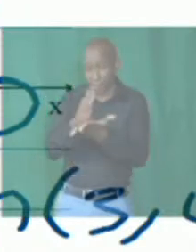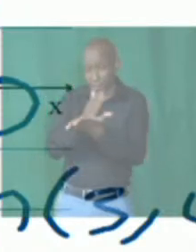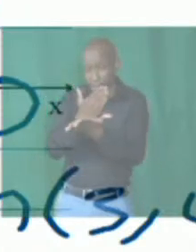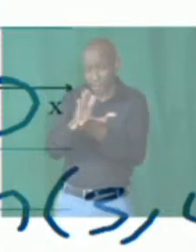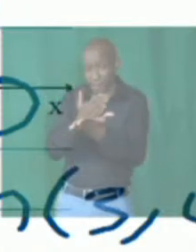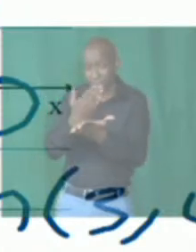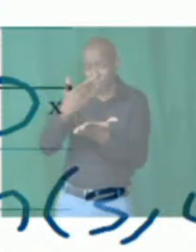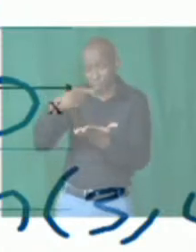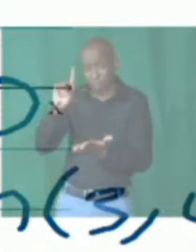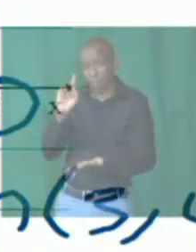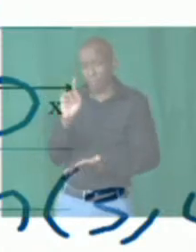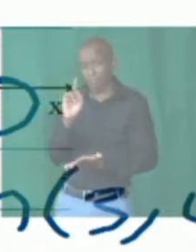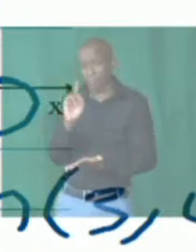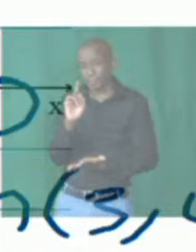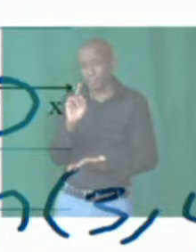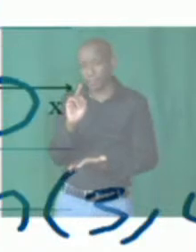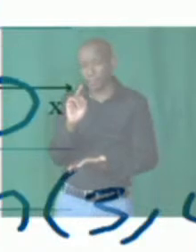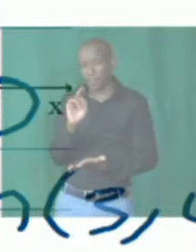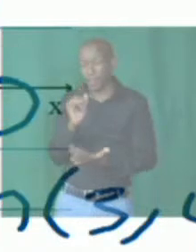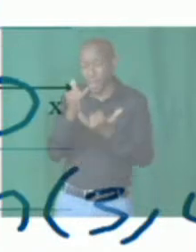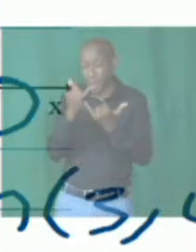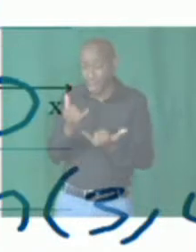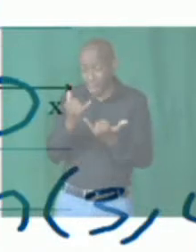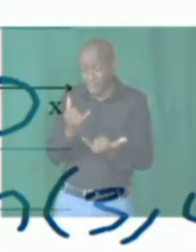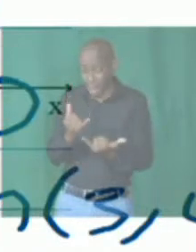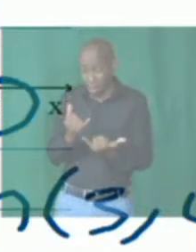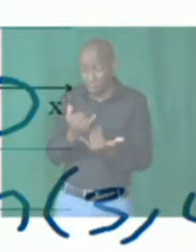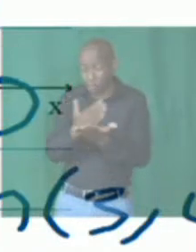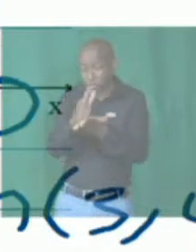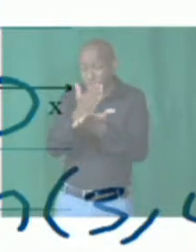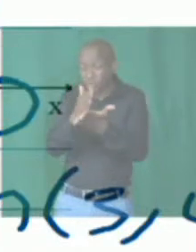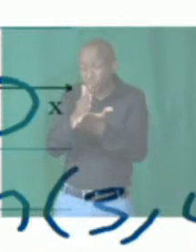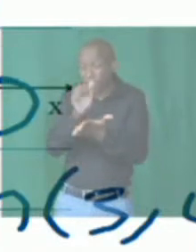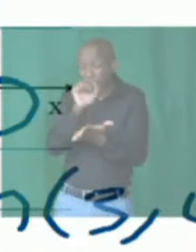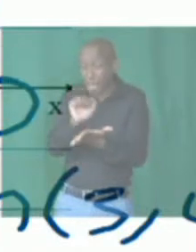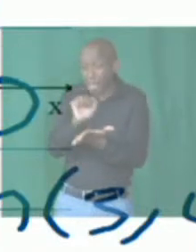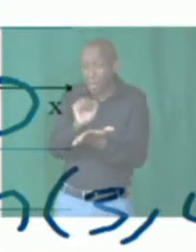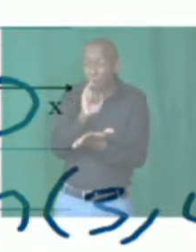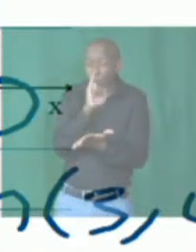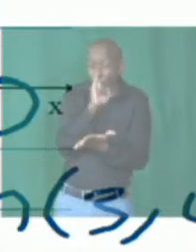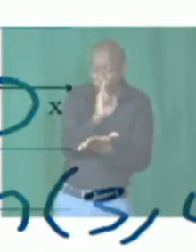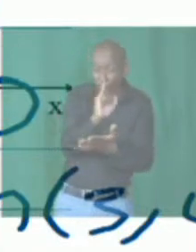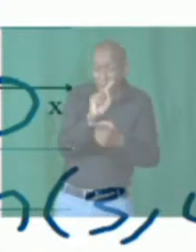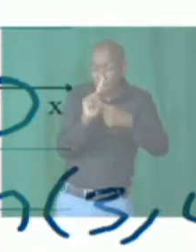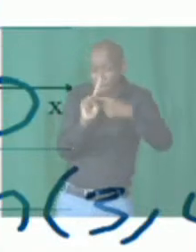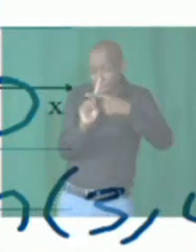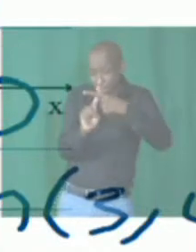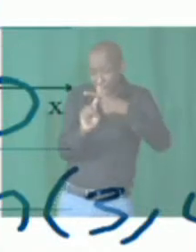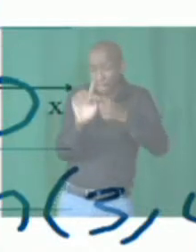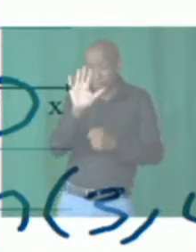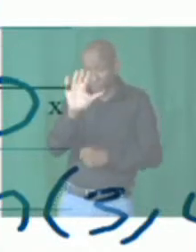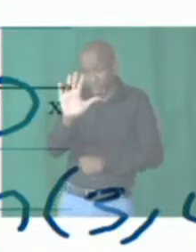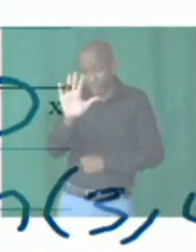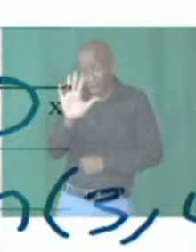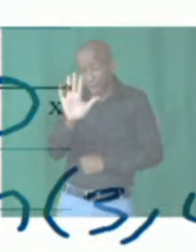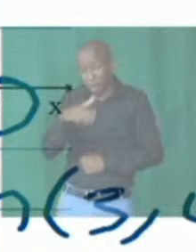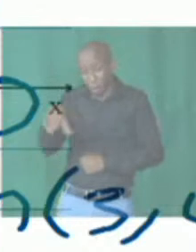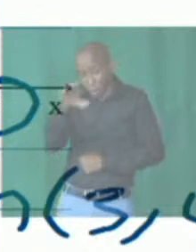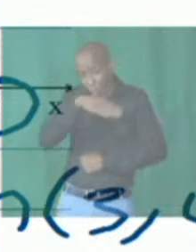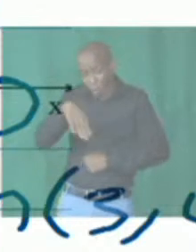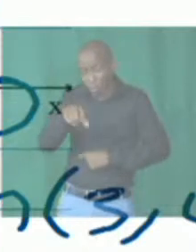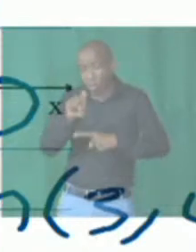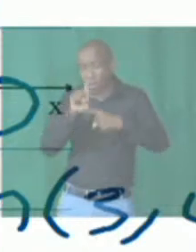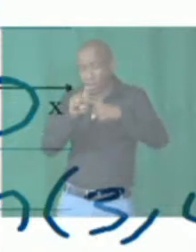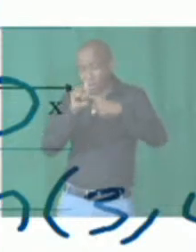way, because we have 3 averages. So the mean of 1 and 5, we just simply say 1 plus 5, then we divide